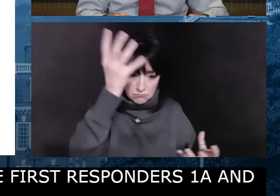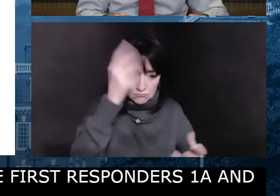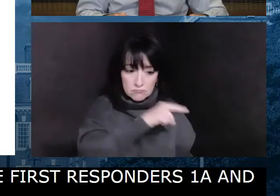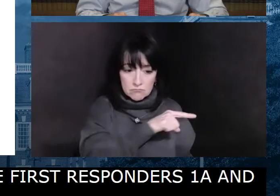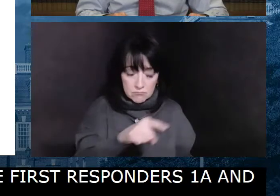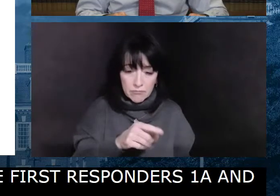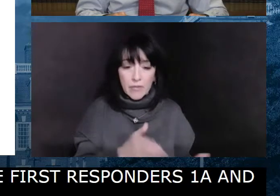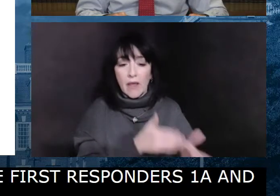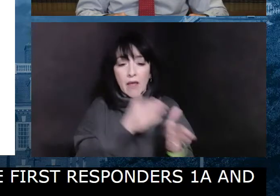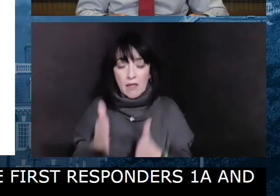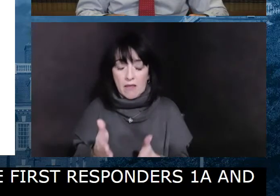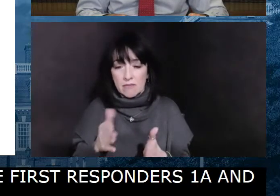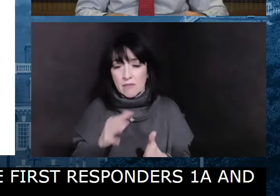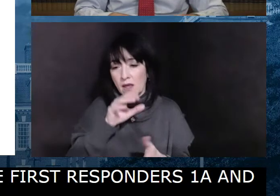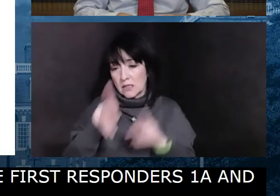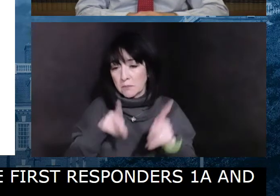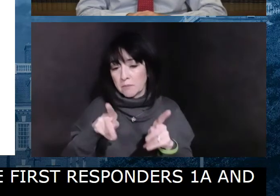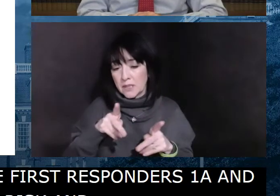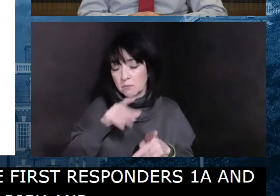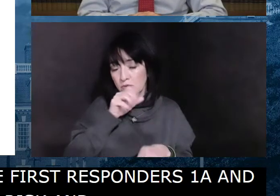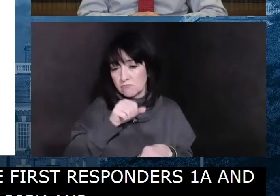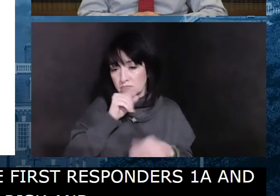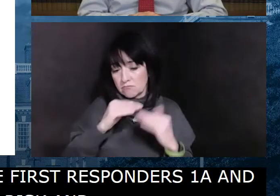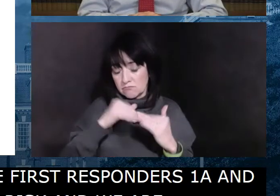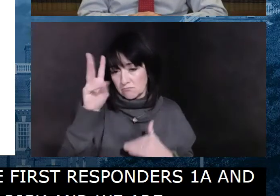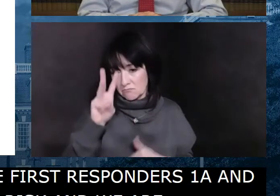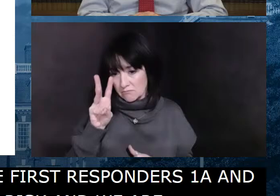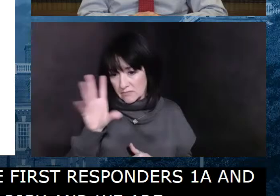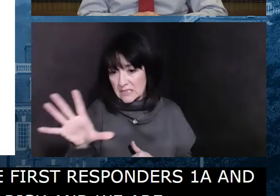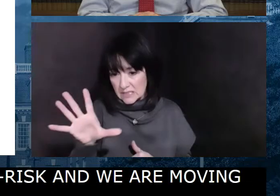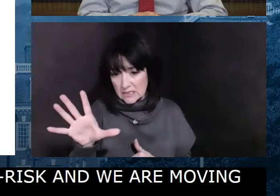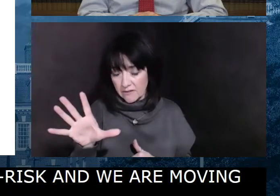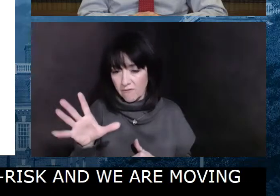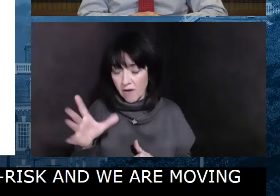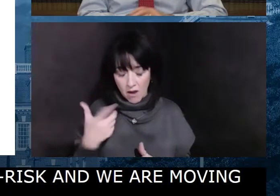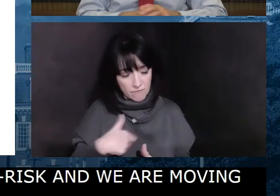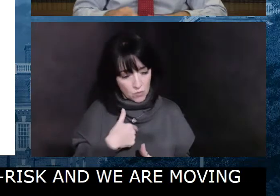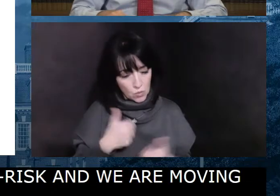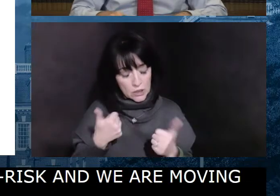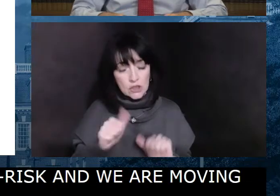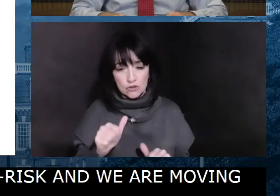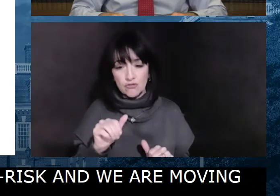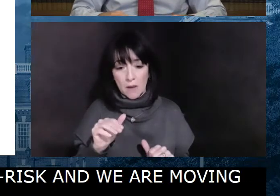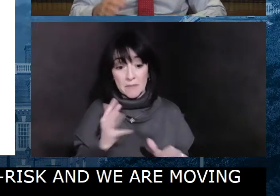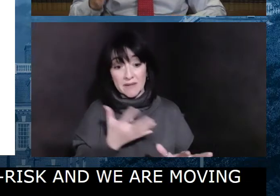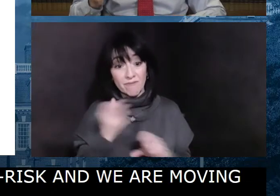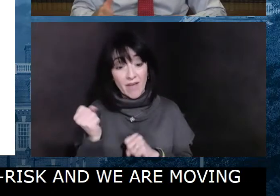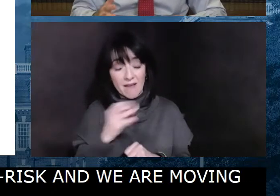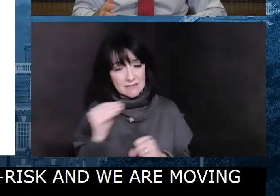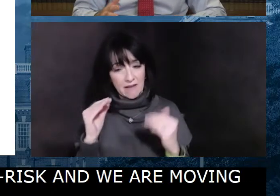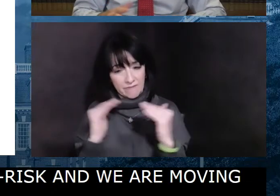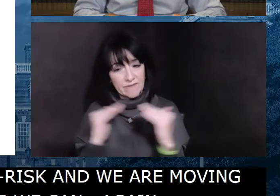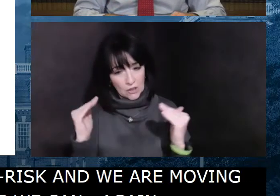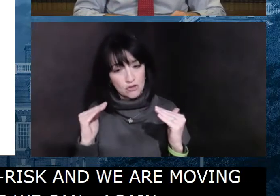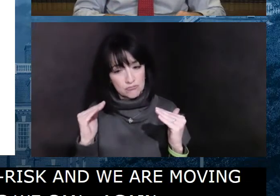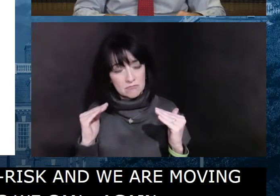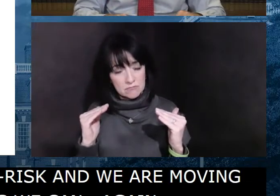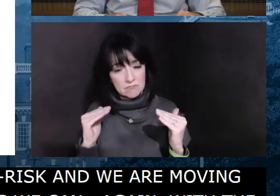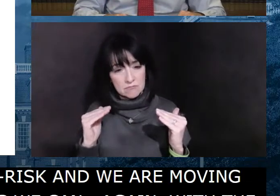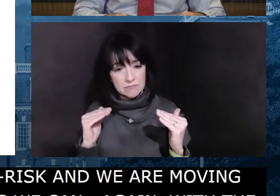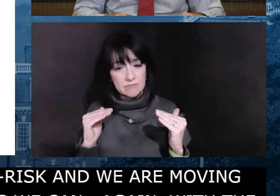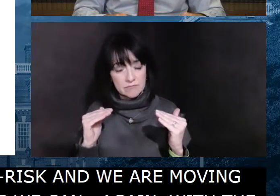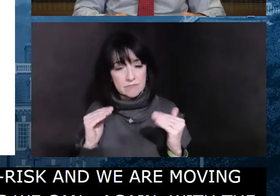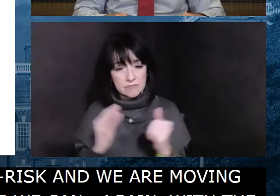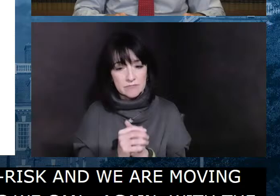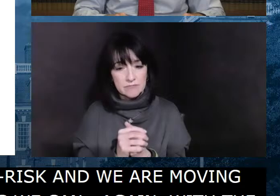we can, again, with the overall objective as fast and fair. And so with that, don't it's not